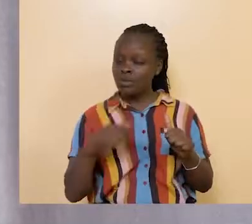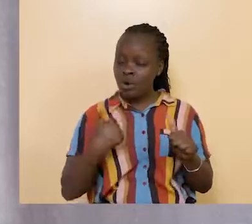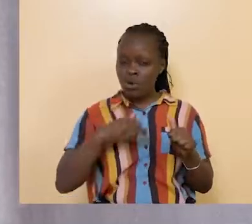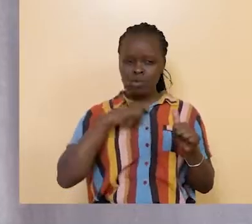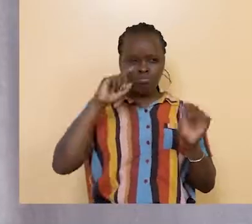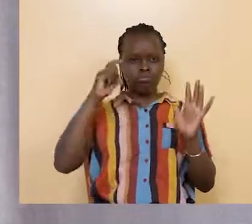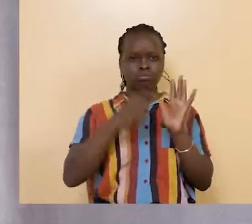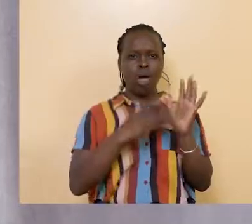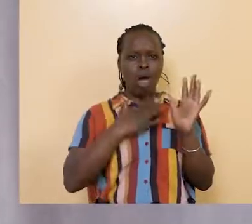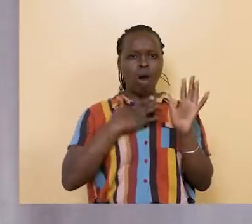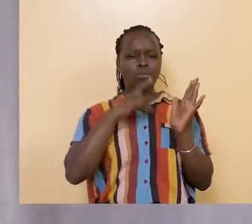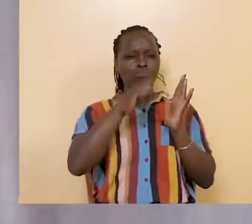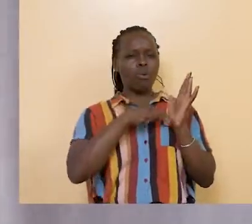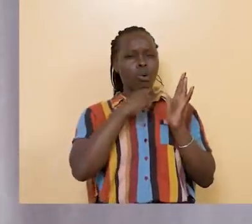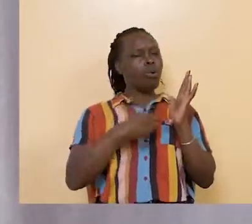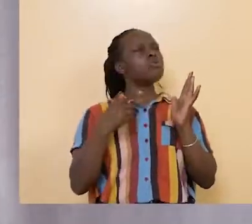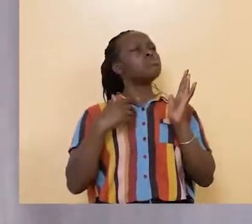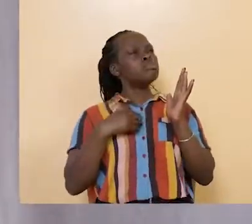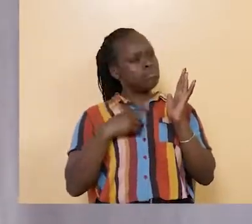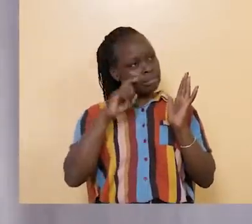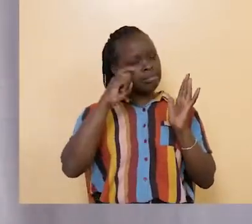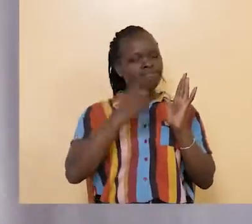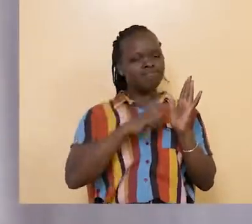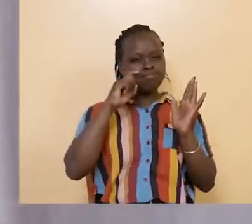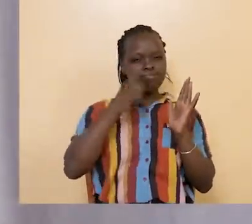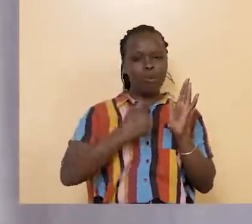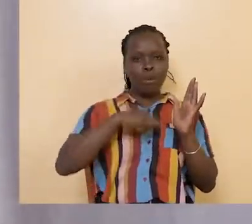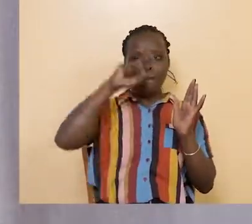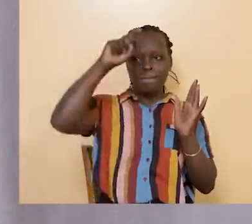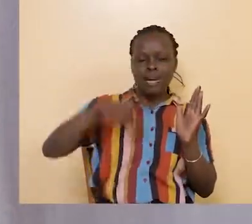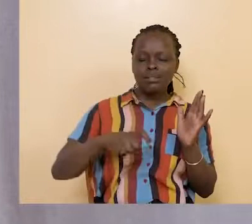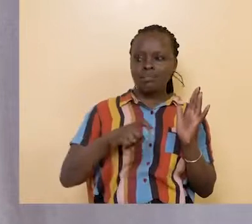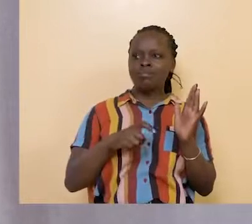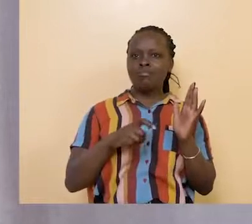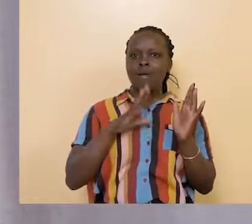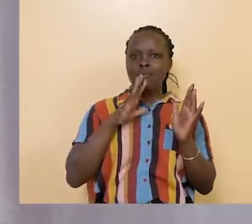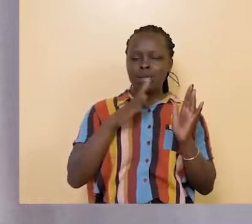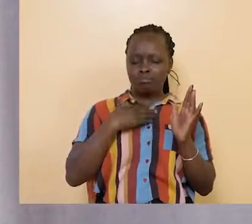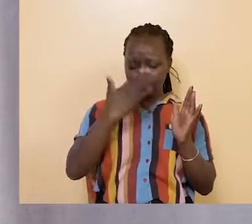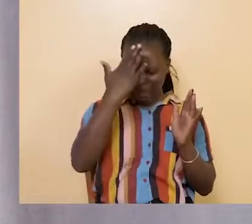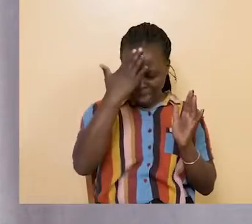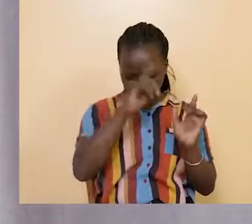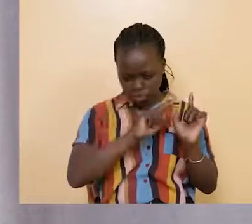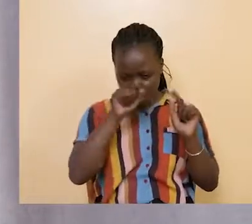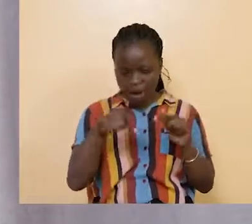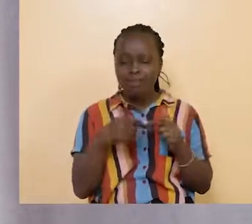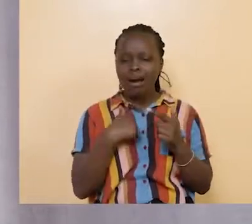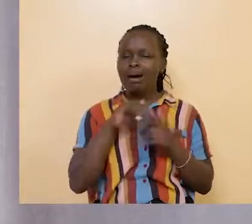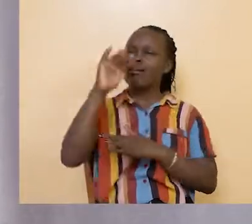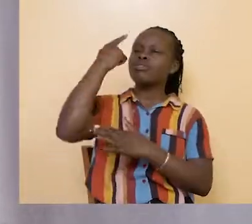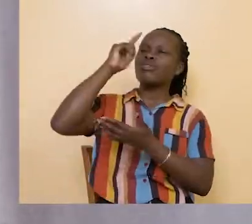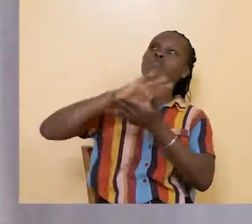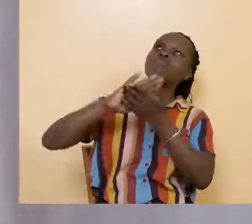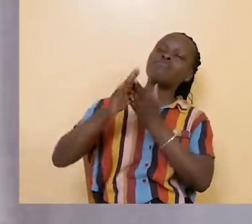we acknowledge our wrong where our words are concerned, is that we must be able to come humbly before the Lord in